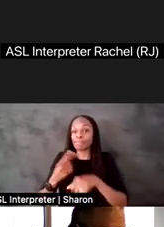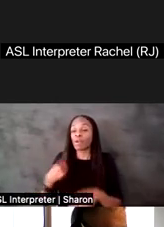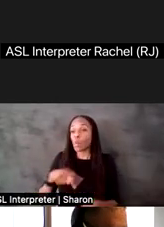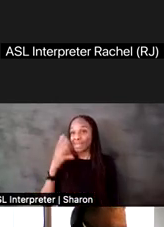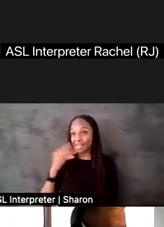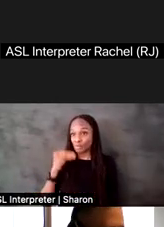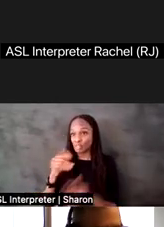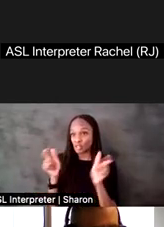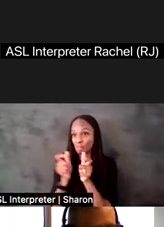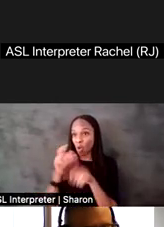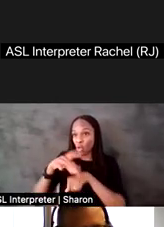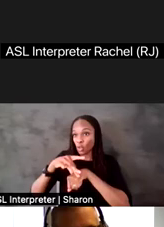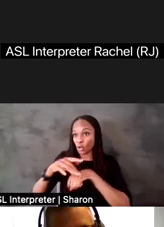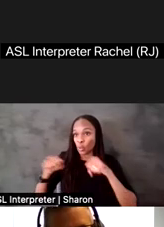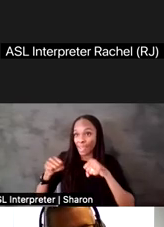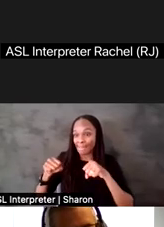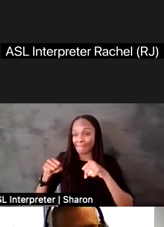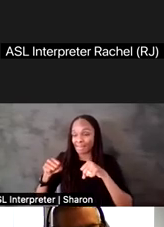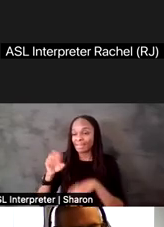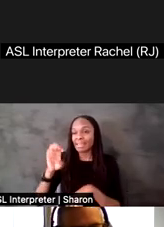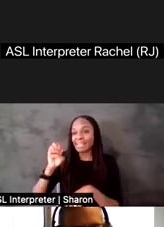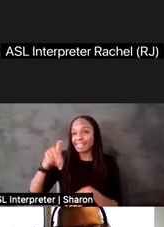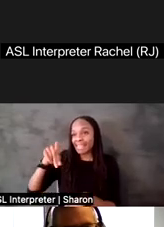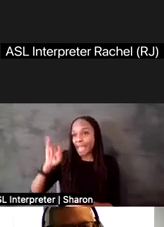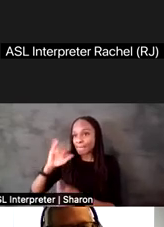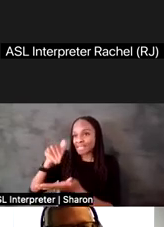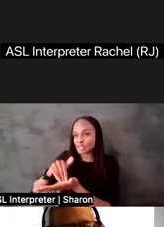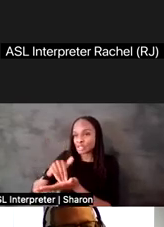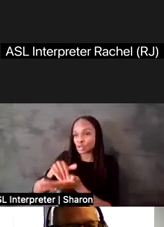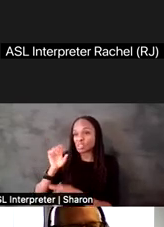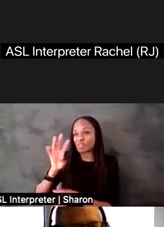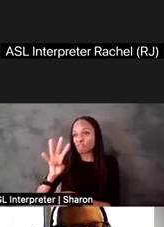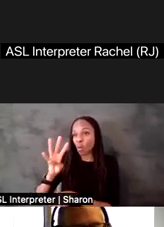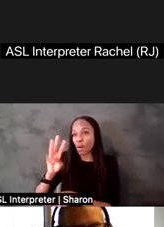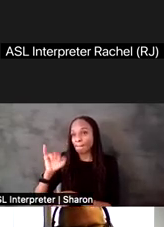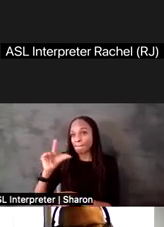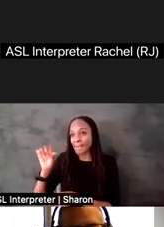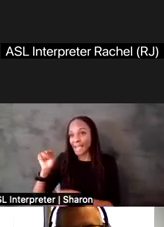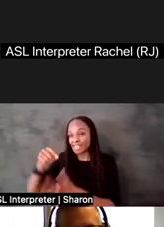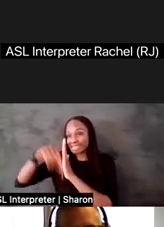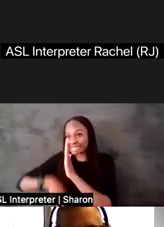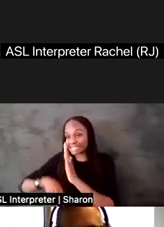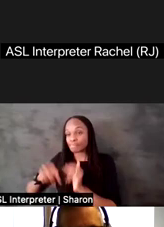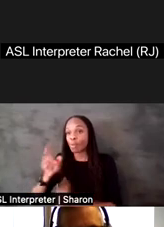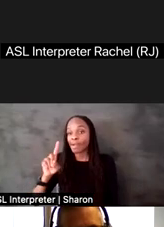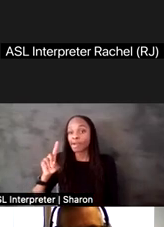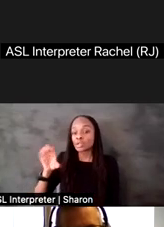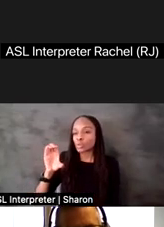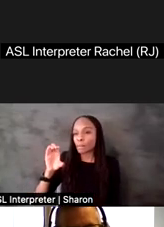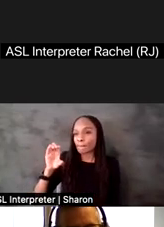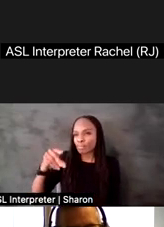right? Epicenter was only about 4 miles deep in Colma was